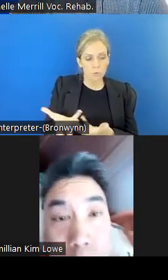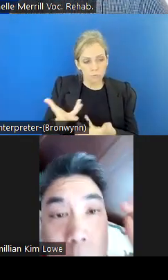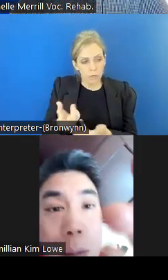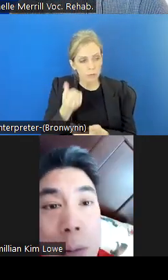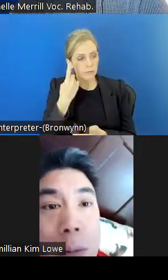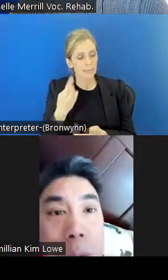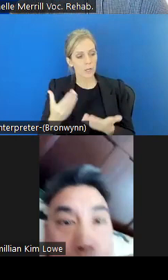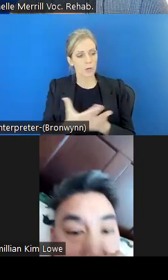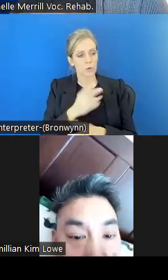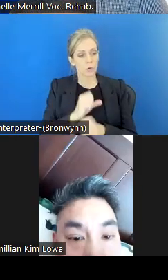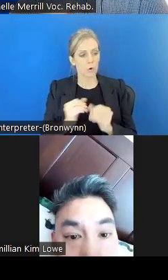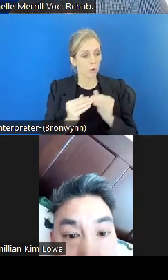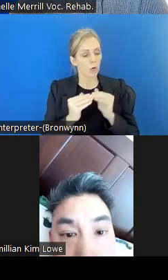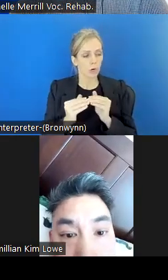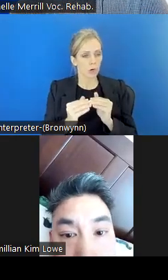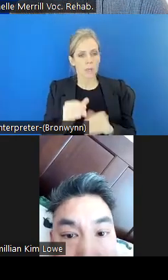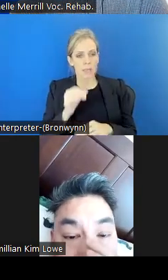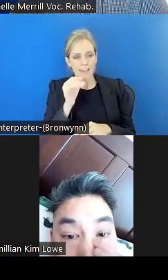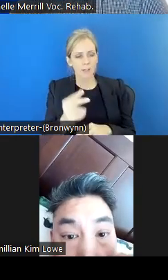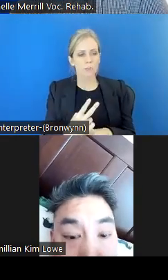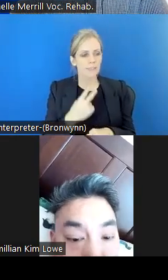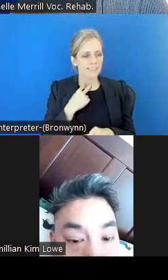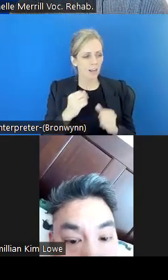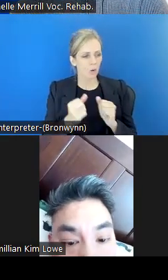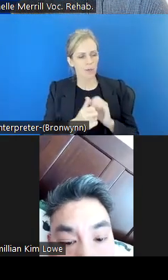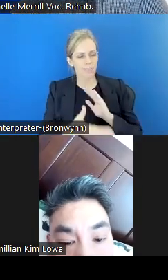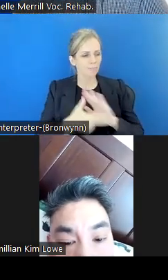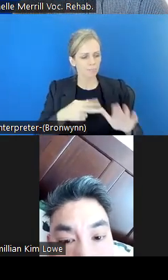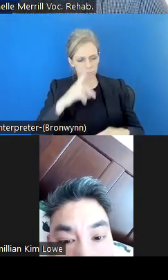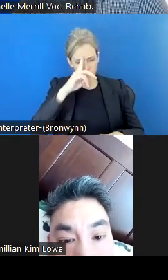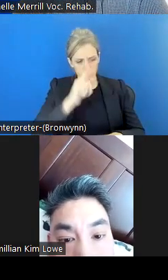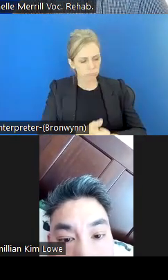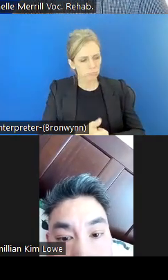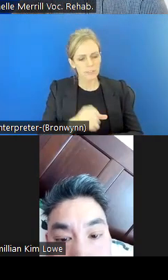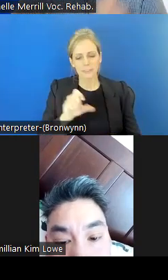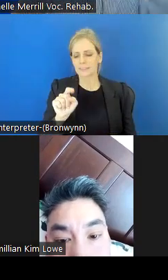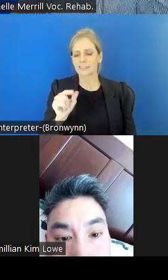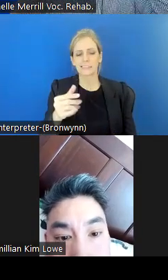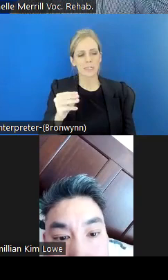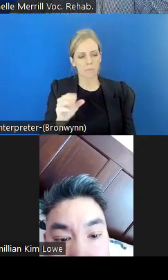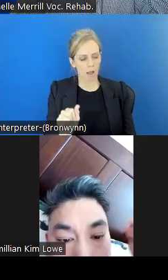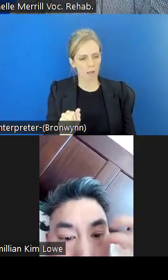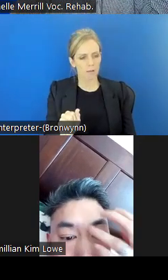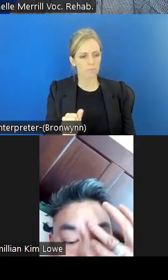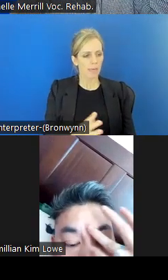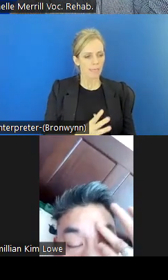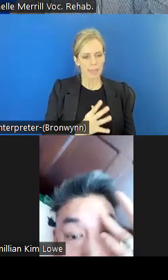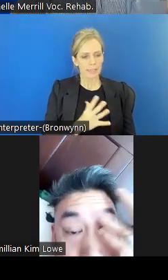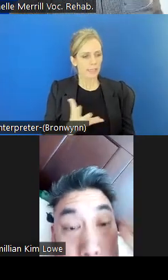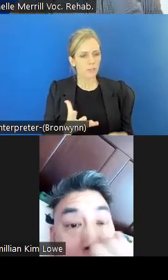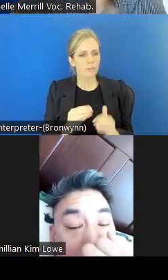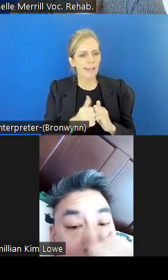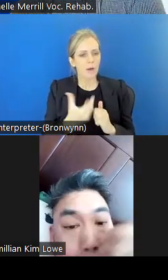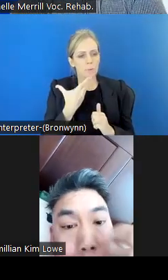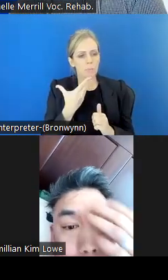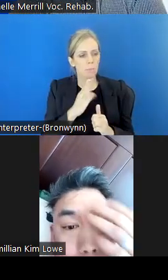and to understand the etiquette, and just to be a better coworker. And these are some of the things that we talk